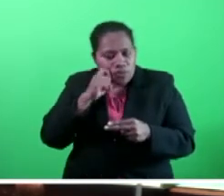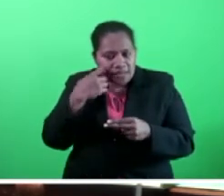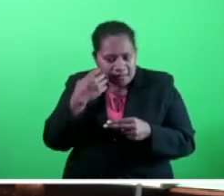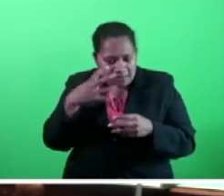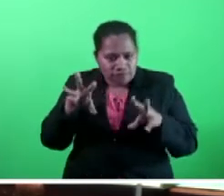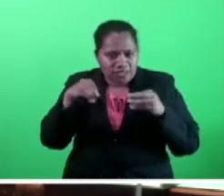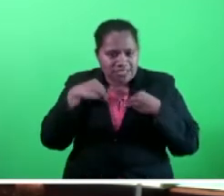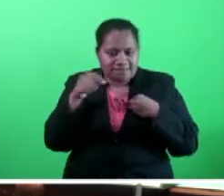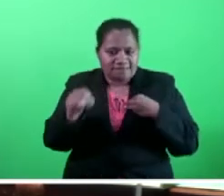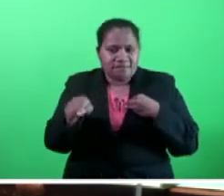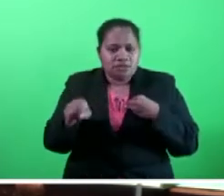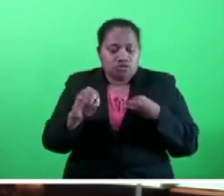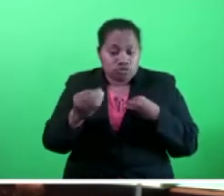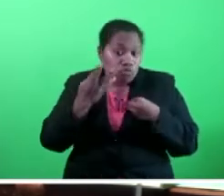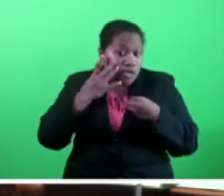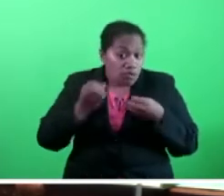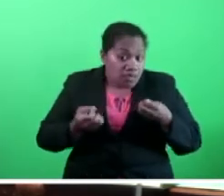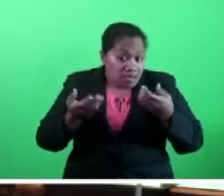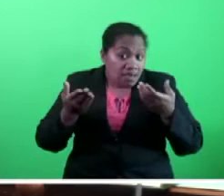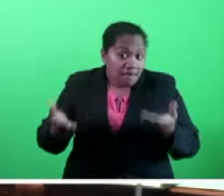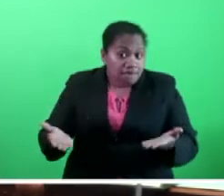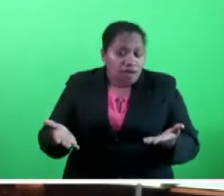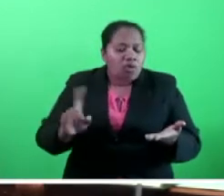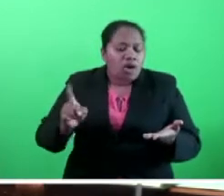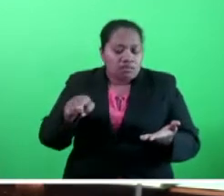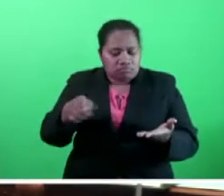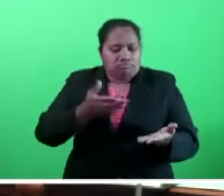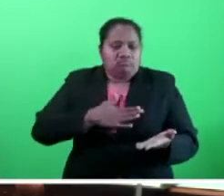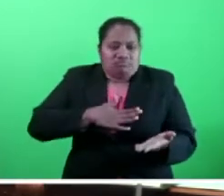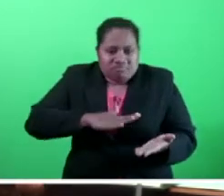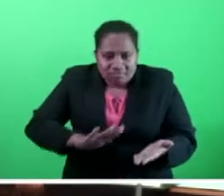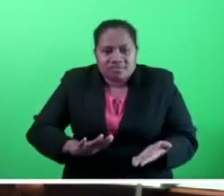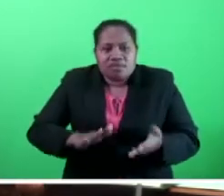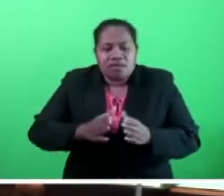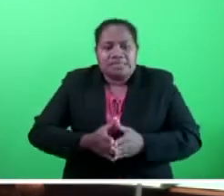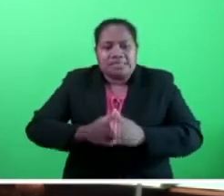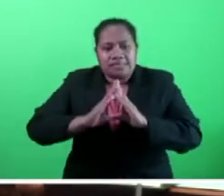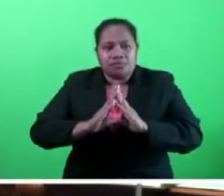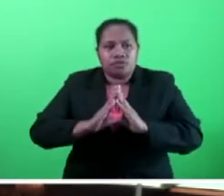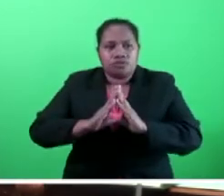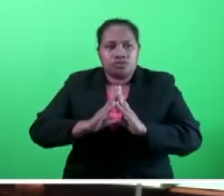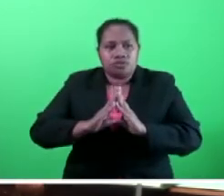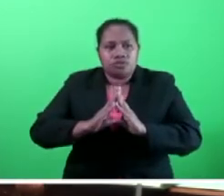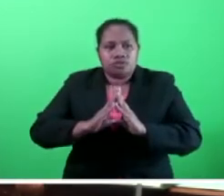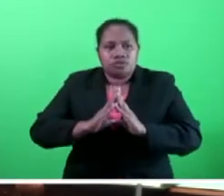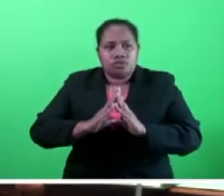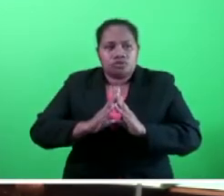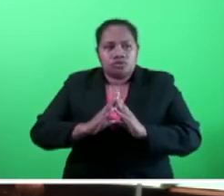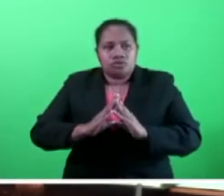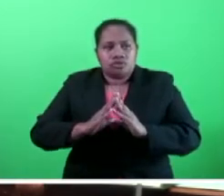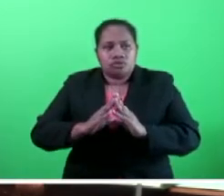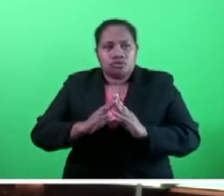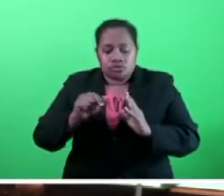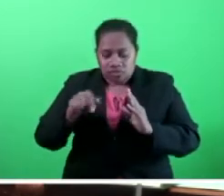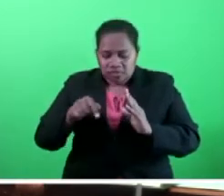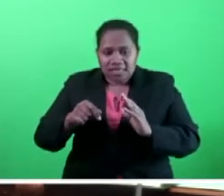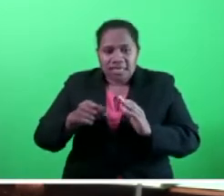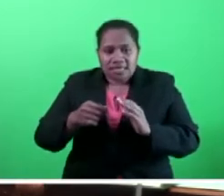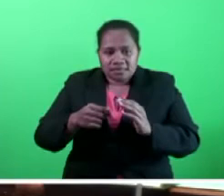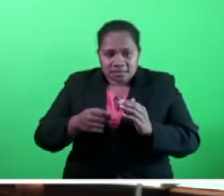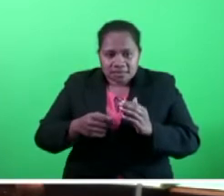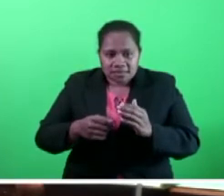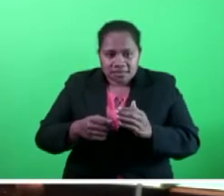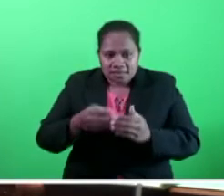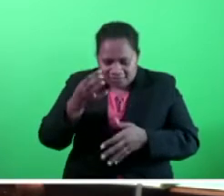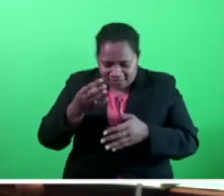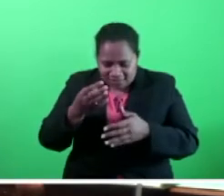to give them enough, they are willing to establish intensive dairy cattle farm where the cattle will be